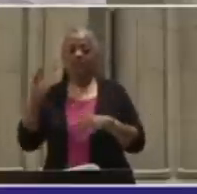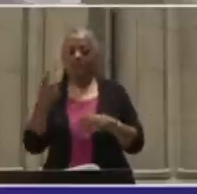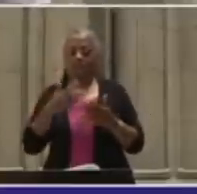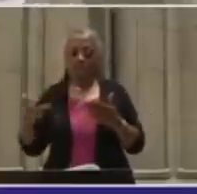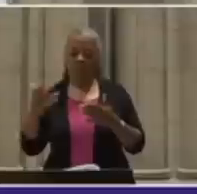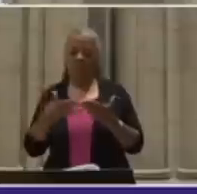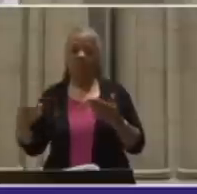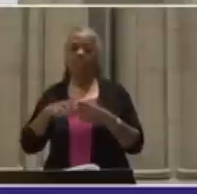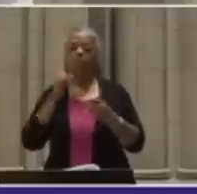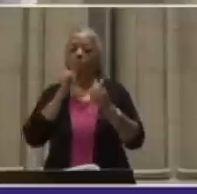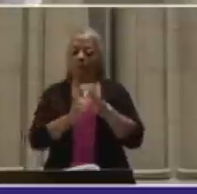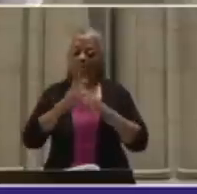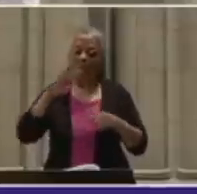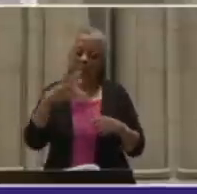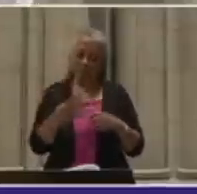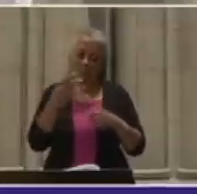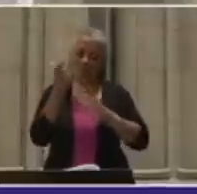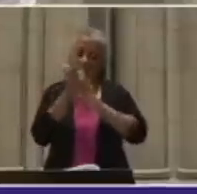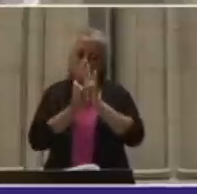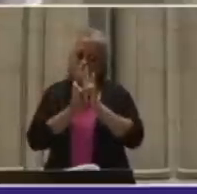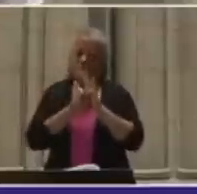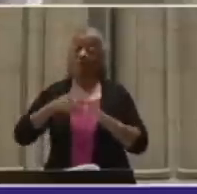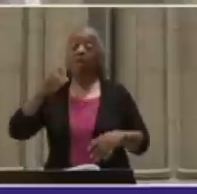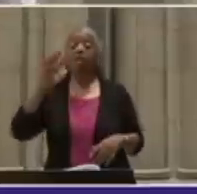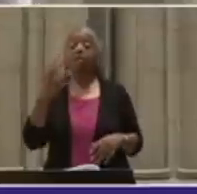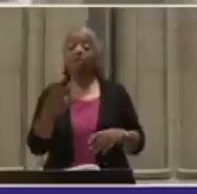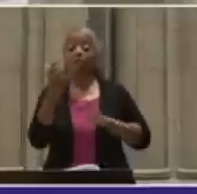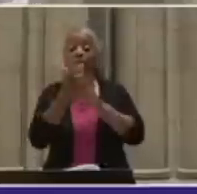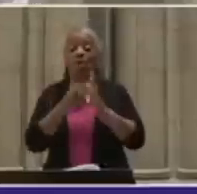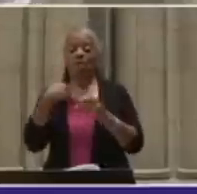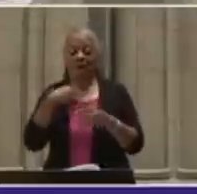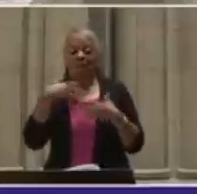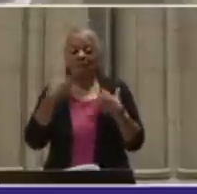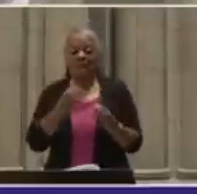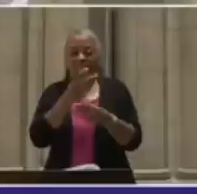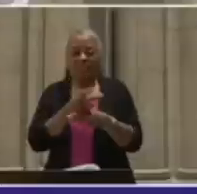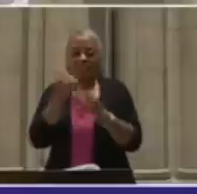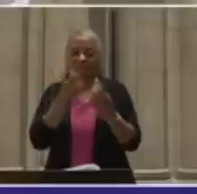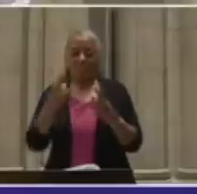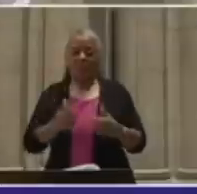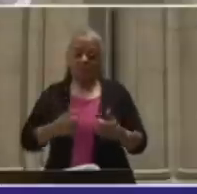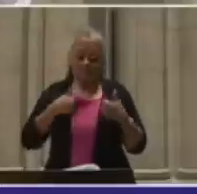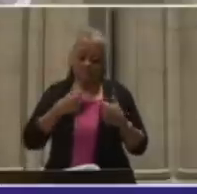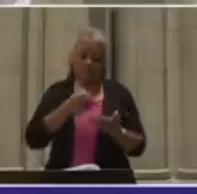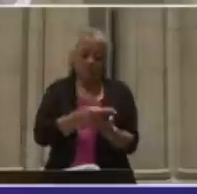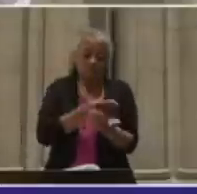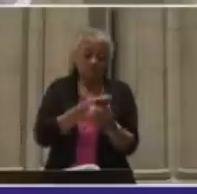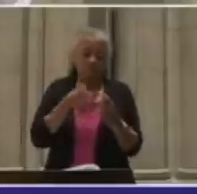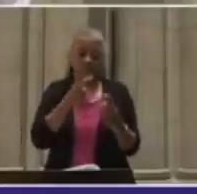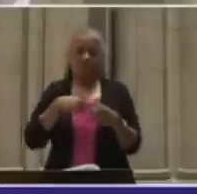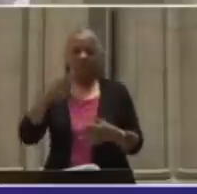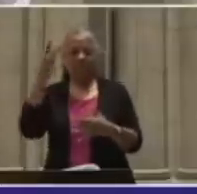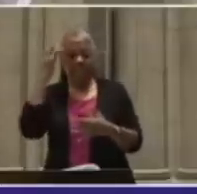but we're going to pass a fourth bill. And in that fourth bill, it's going to have health care for everybody and living wages for everybody and sick leave for